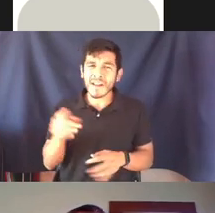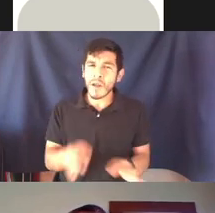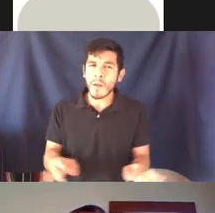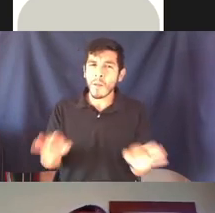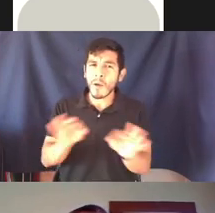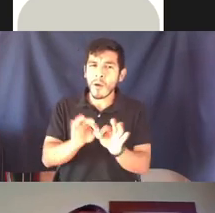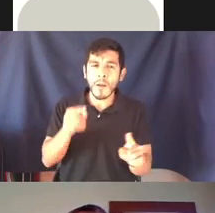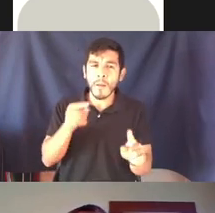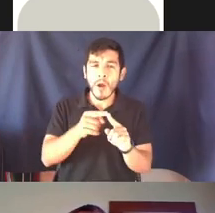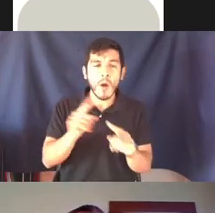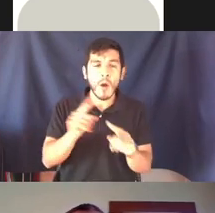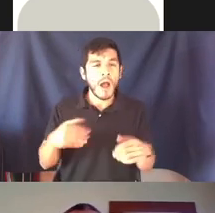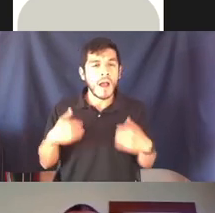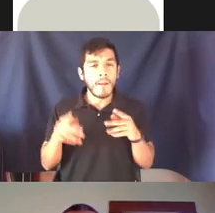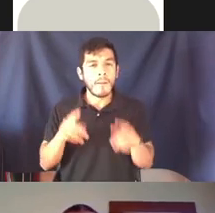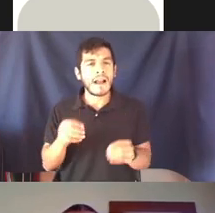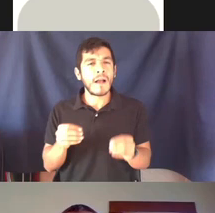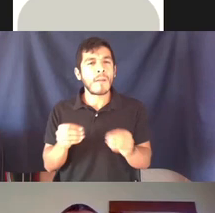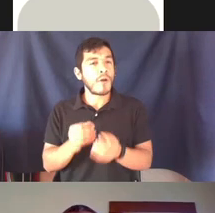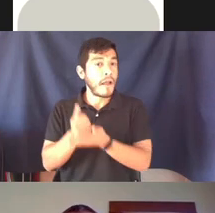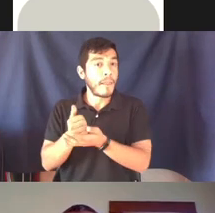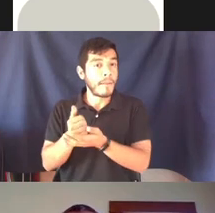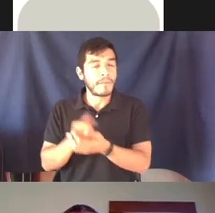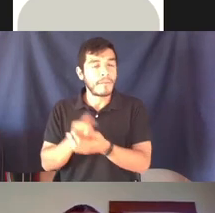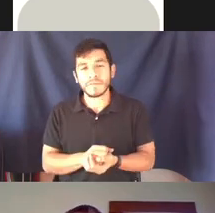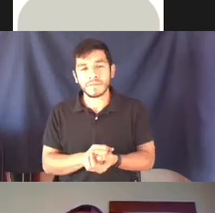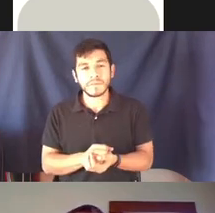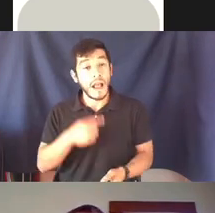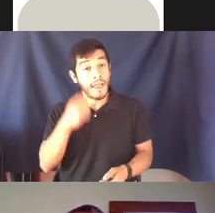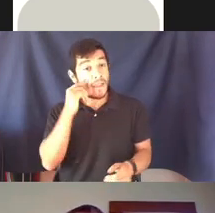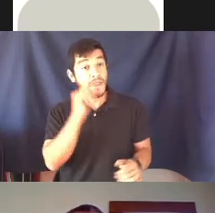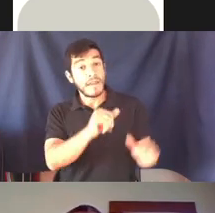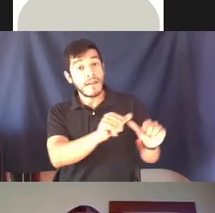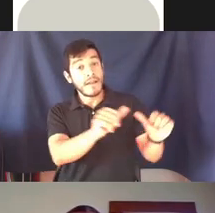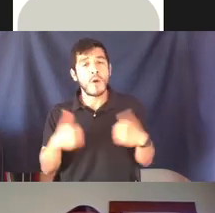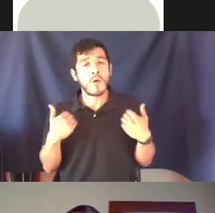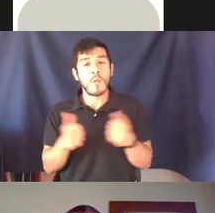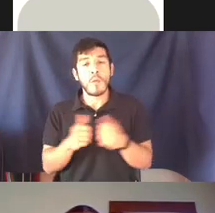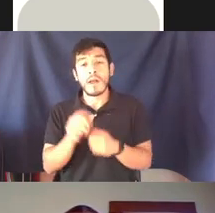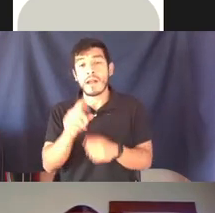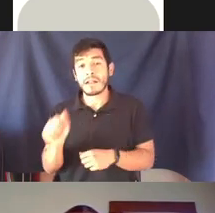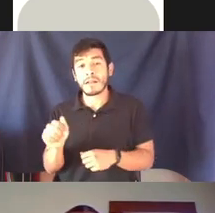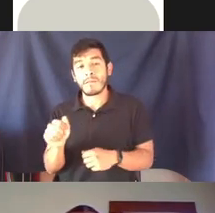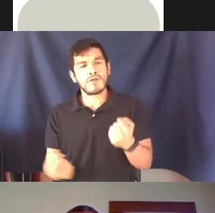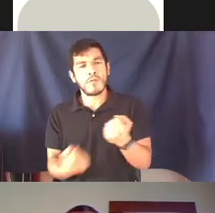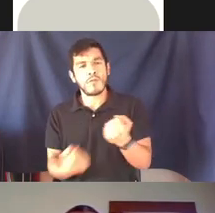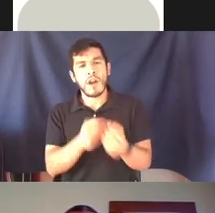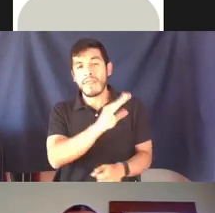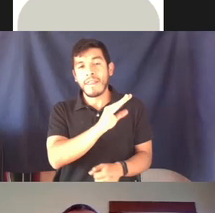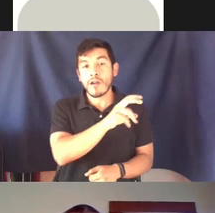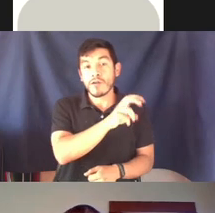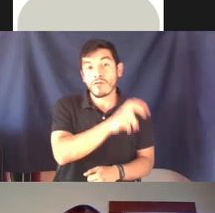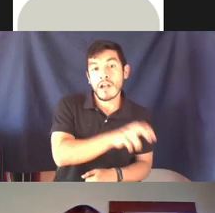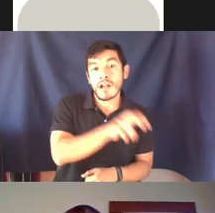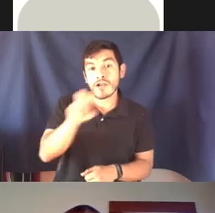And I think those are areas where, particularly for youth with disabilities, supporting those transitions is a good idea. A